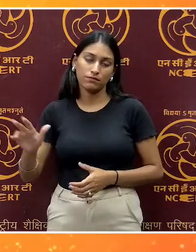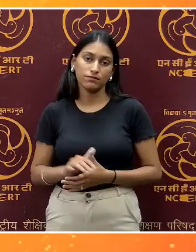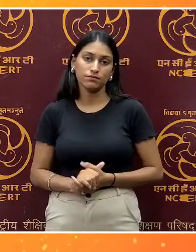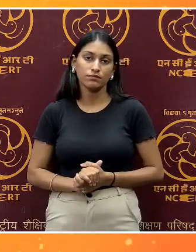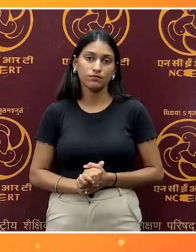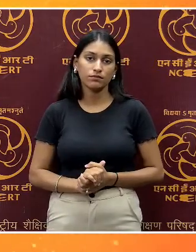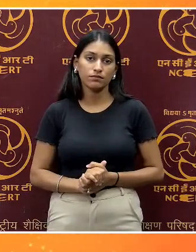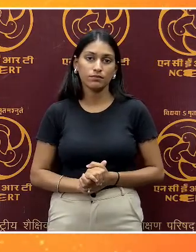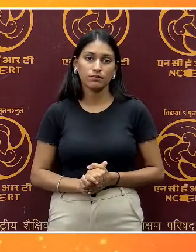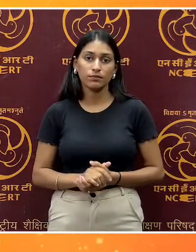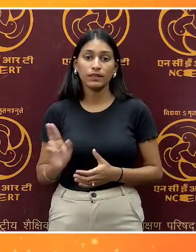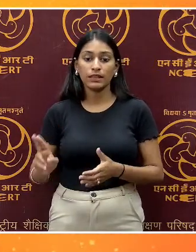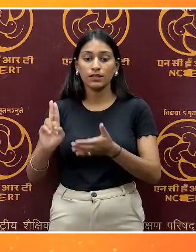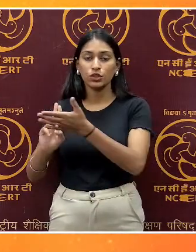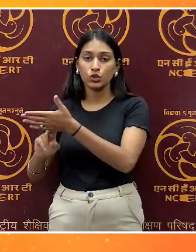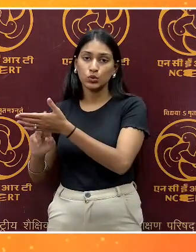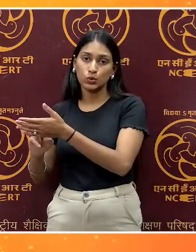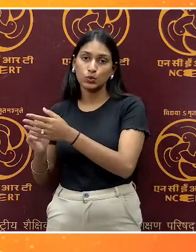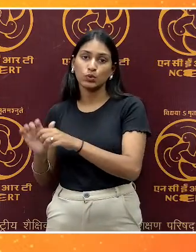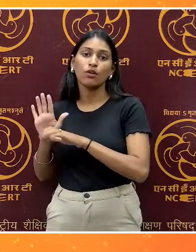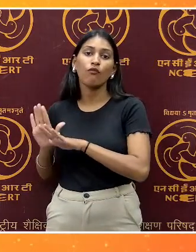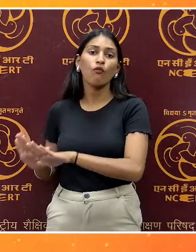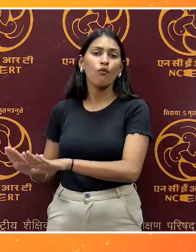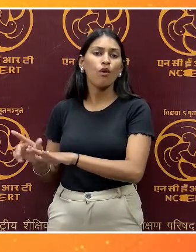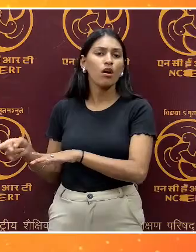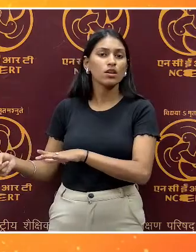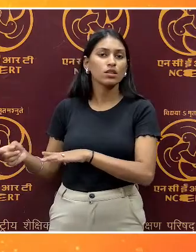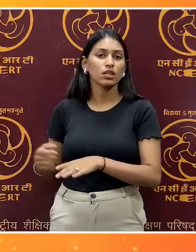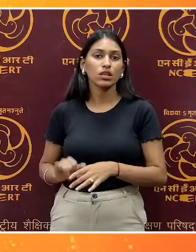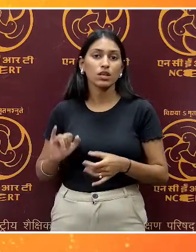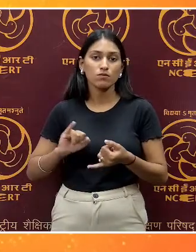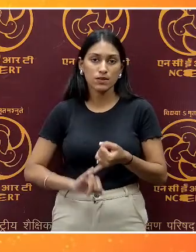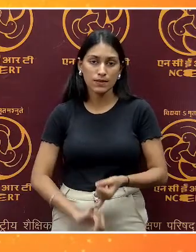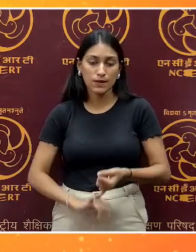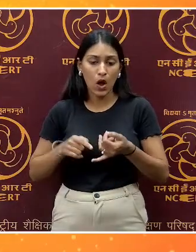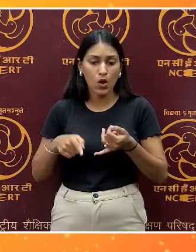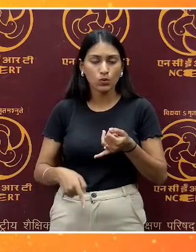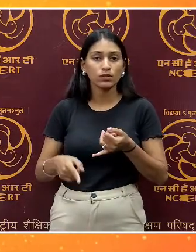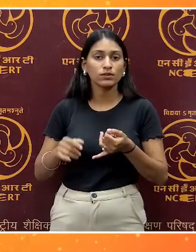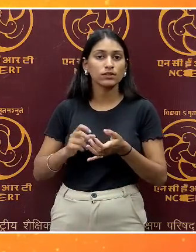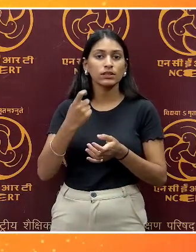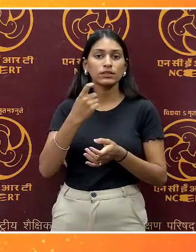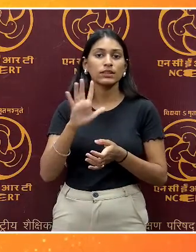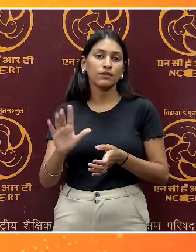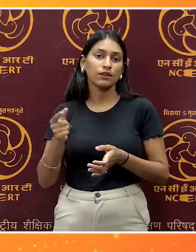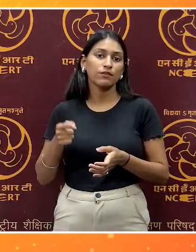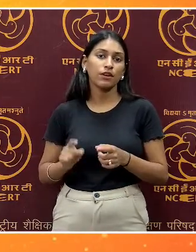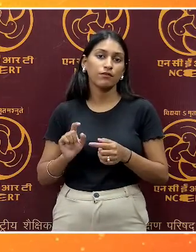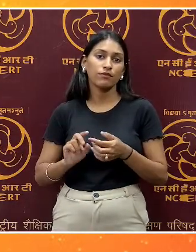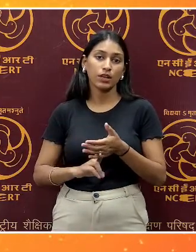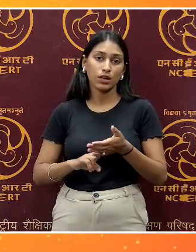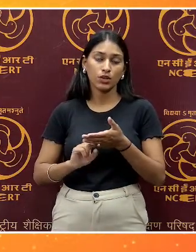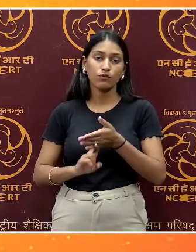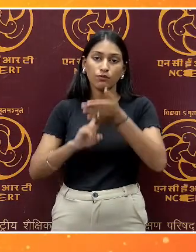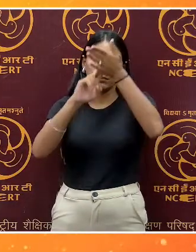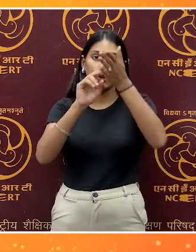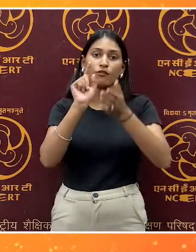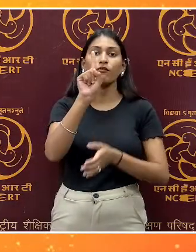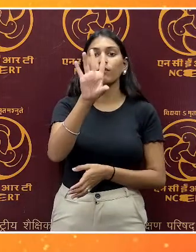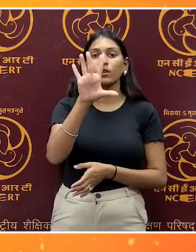Newton force north, North. and 35 Newton south, then the net force will be 15 meter north. 15 meter